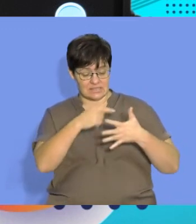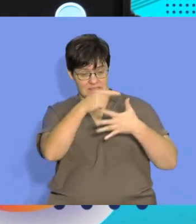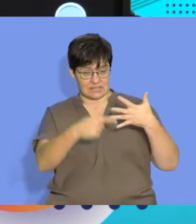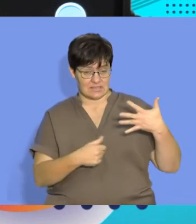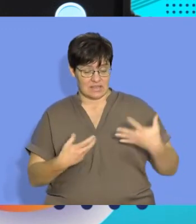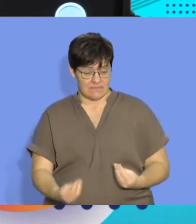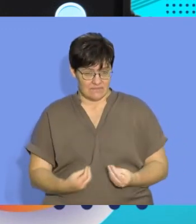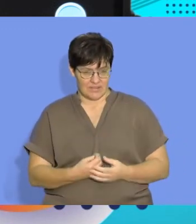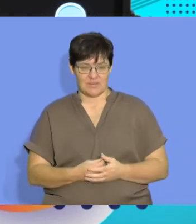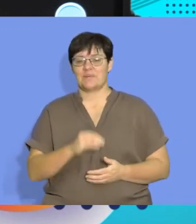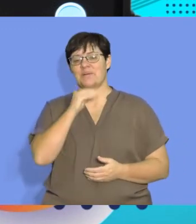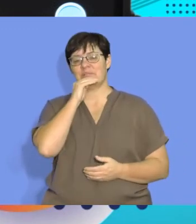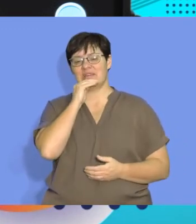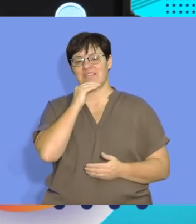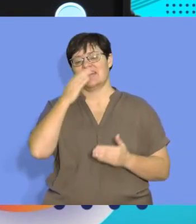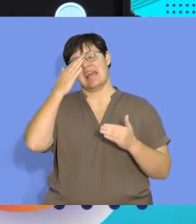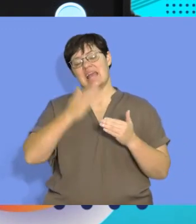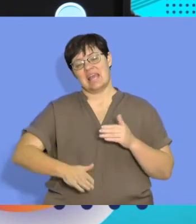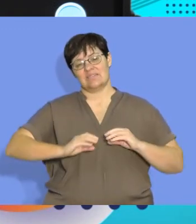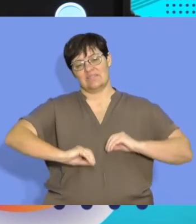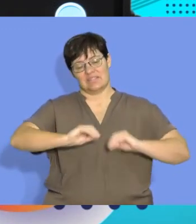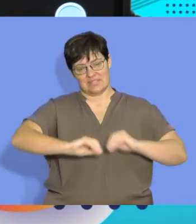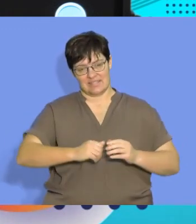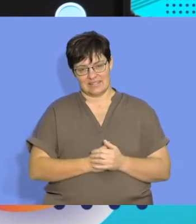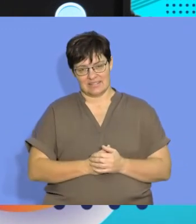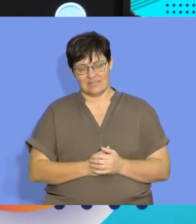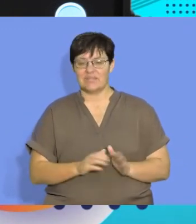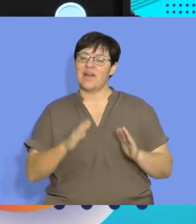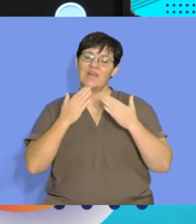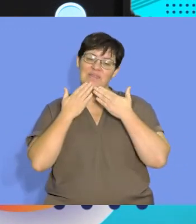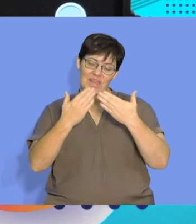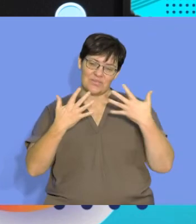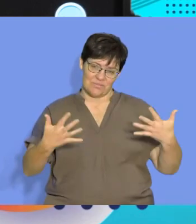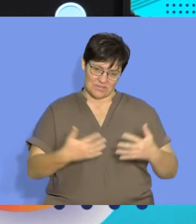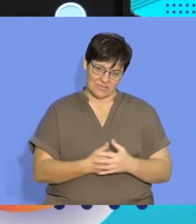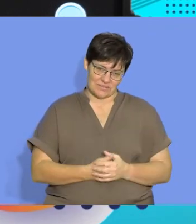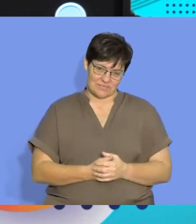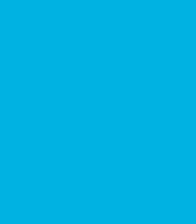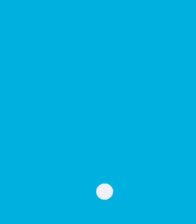and that brings us to the end of our session. Thank you so much.